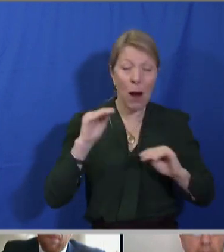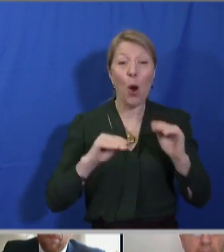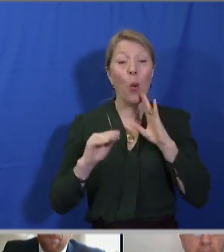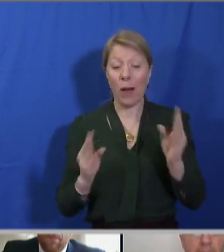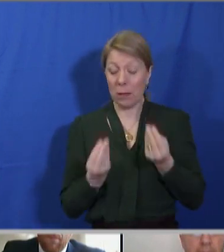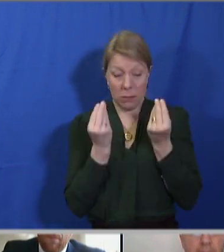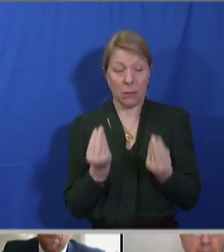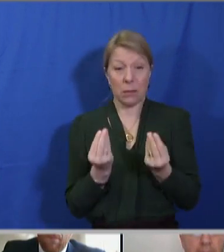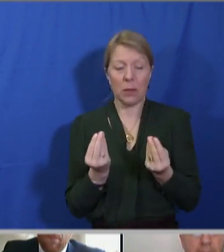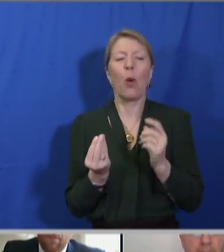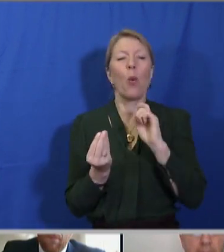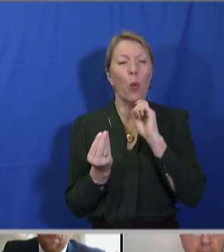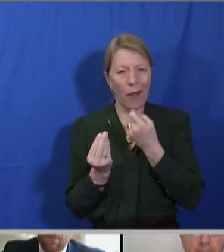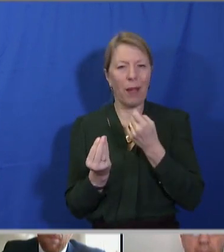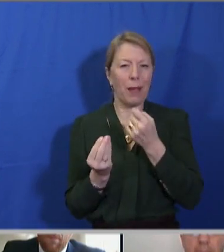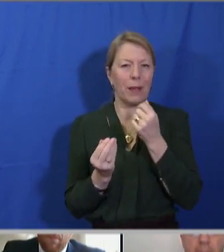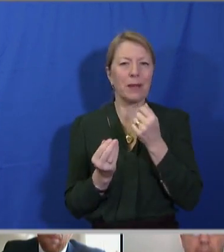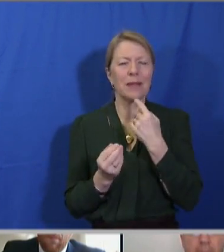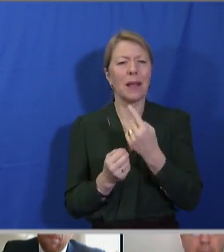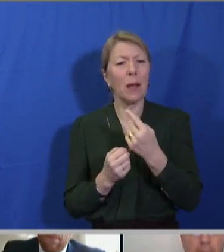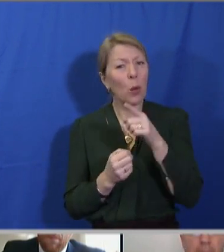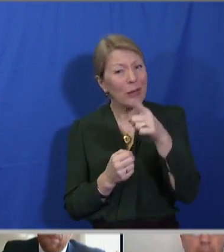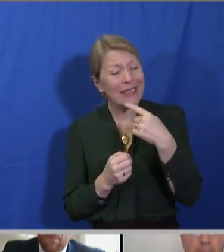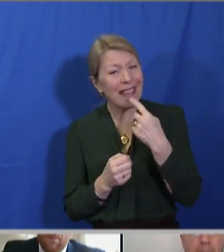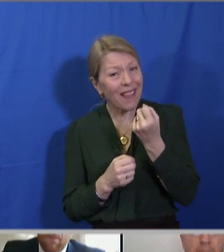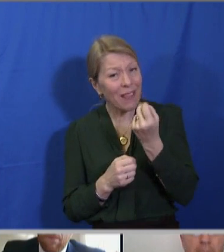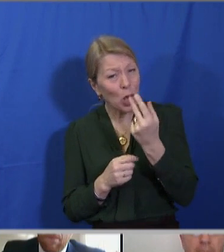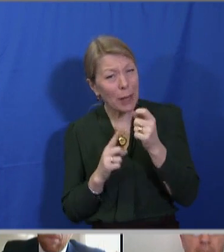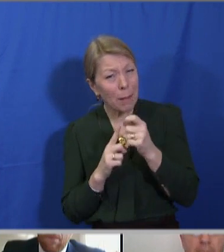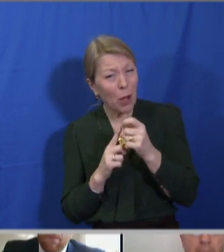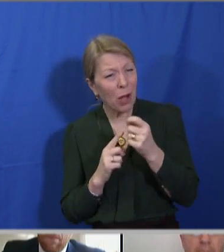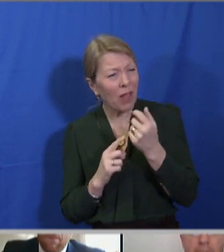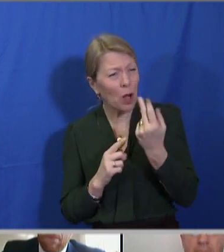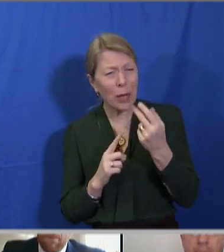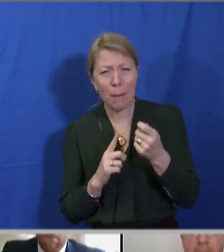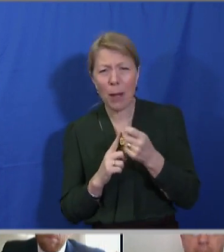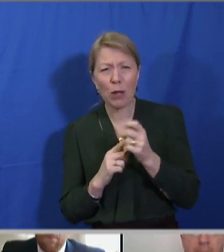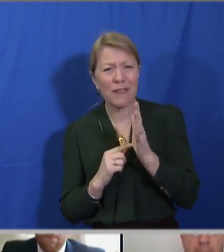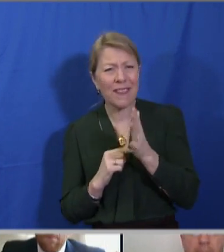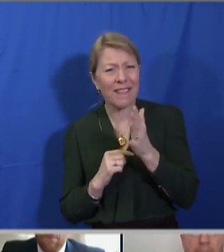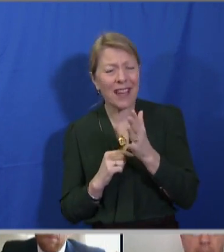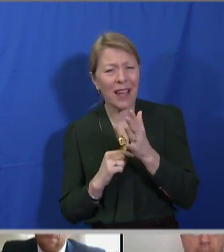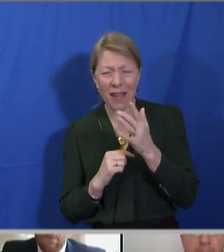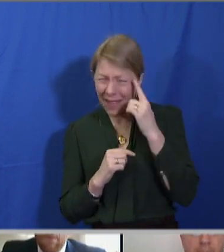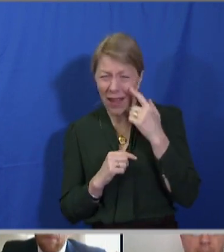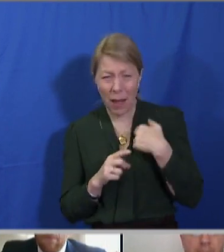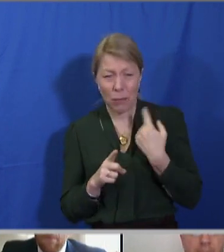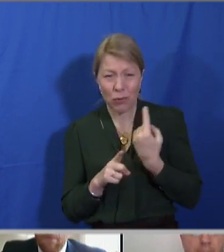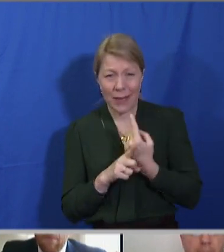in place to do that. Did you say £13.50? I think I have a figure, £13.58,